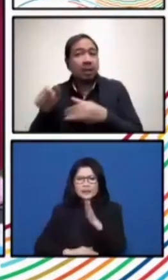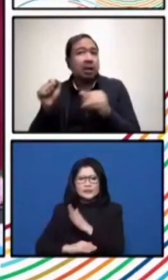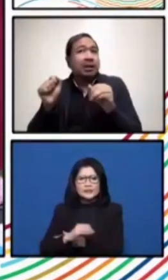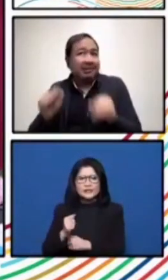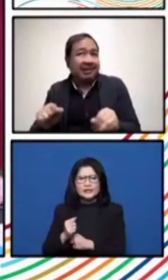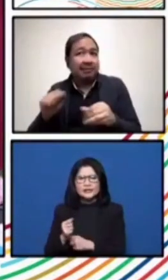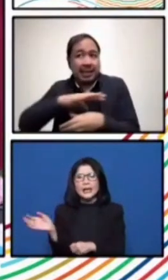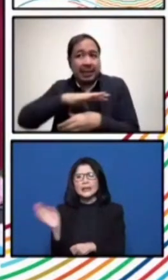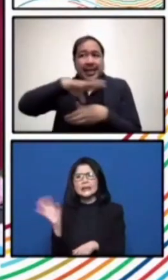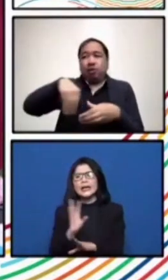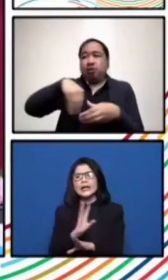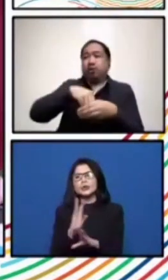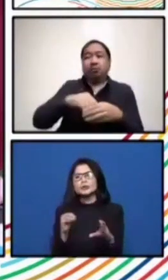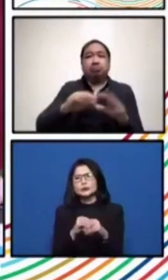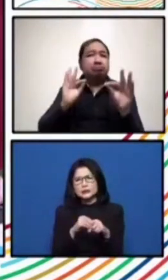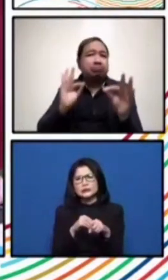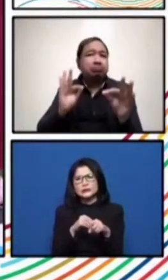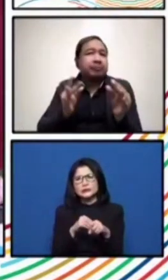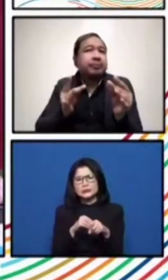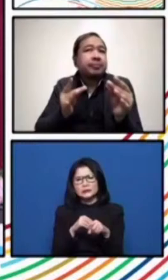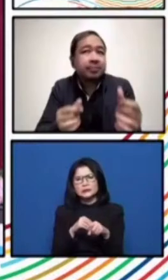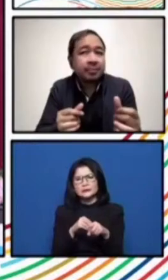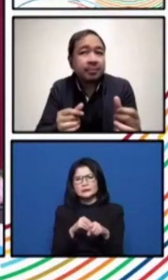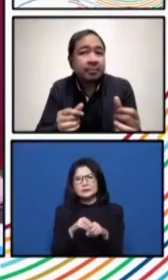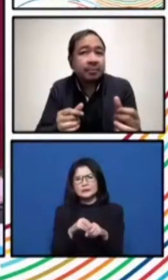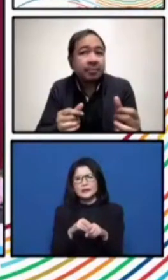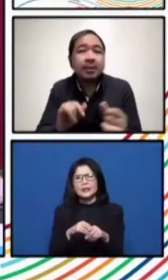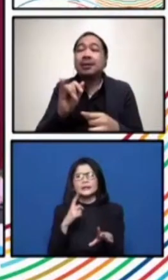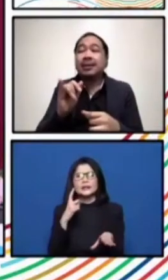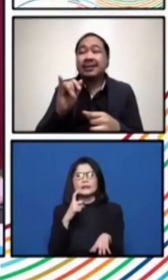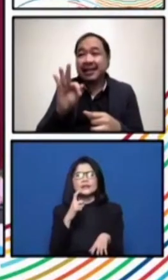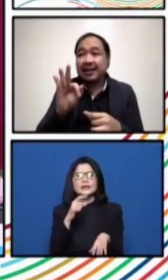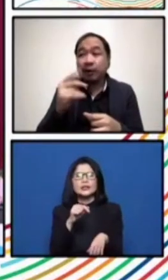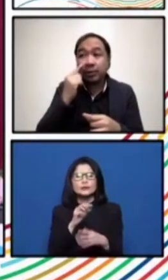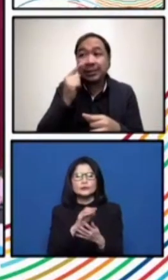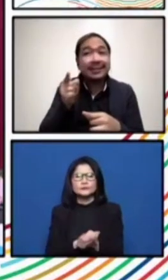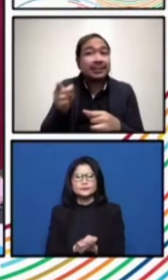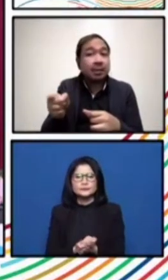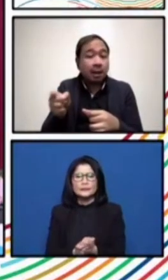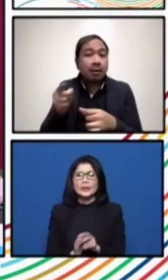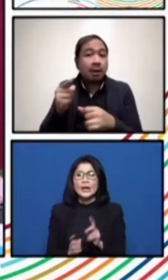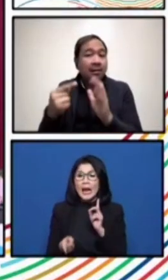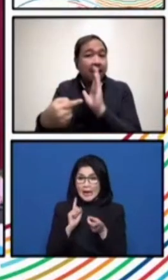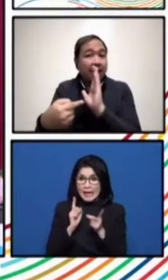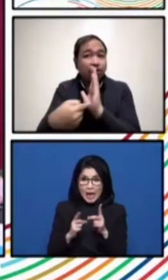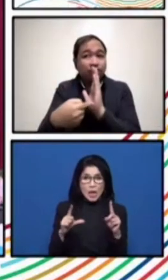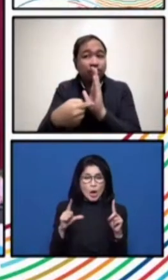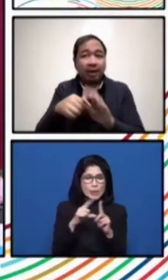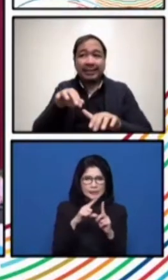necessary measures to make digitalization accessible to all